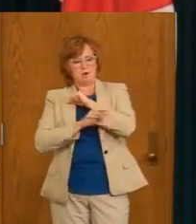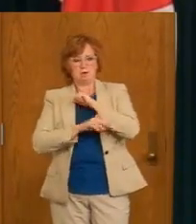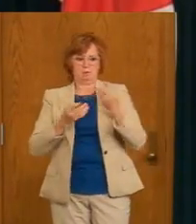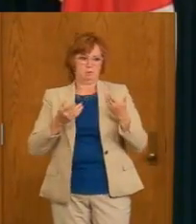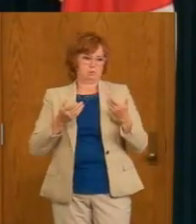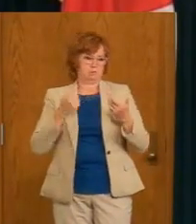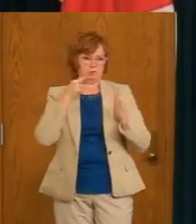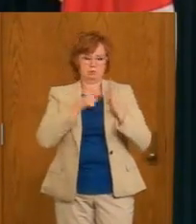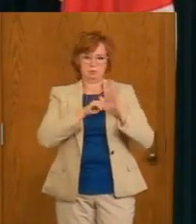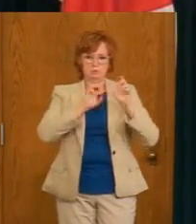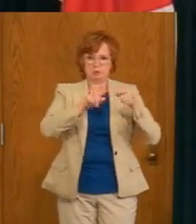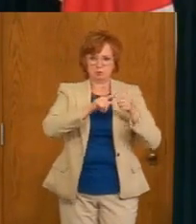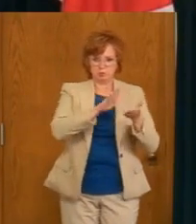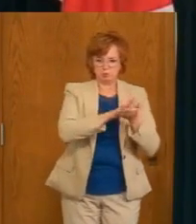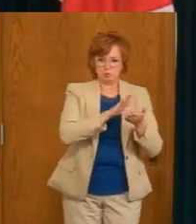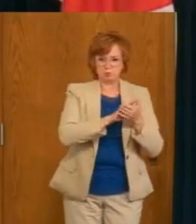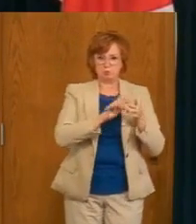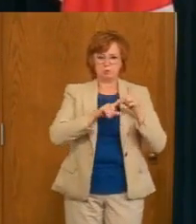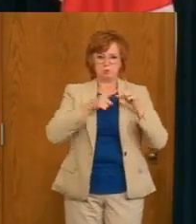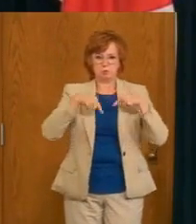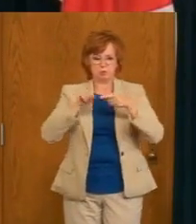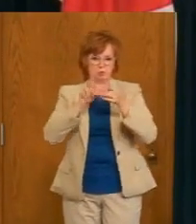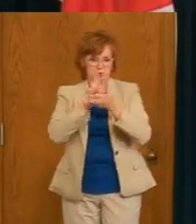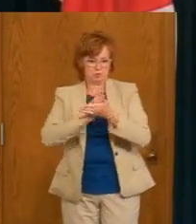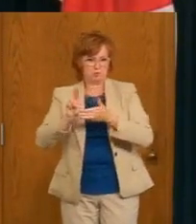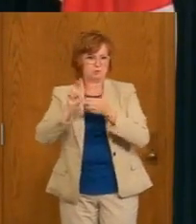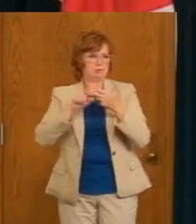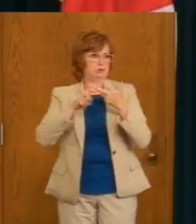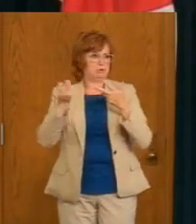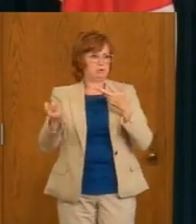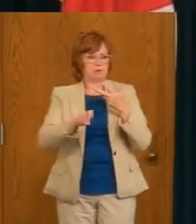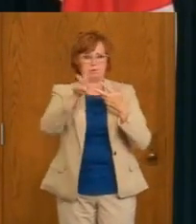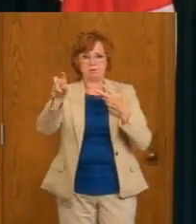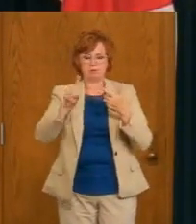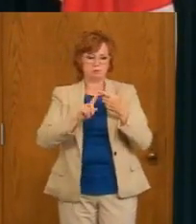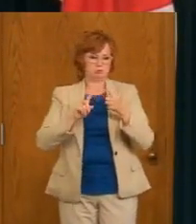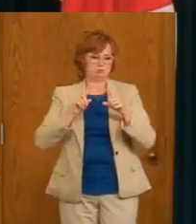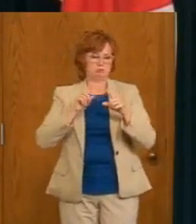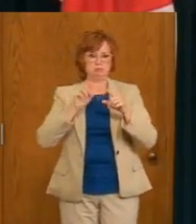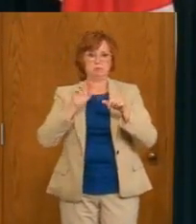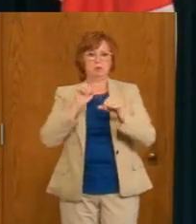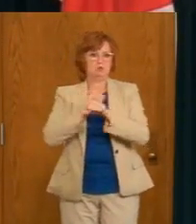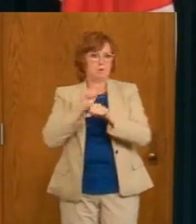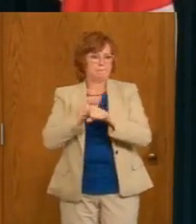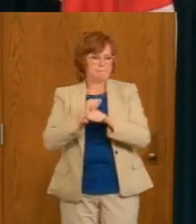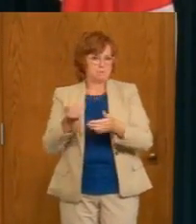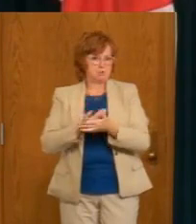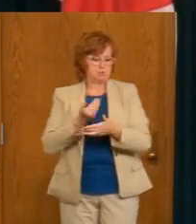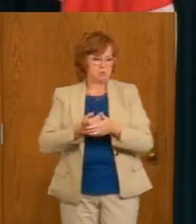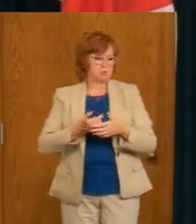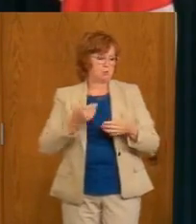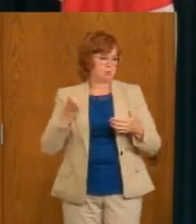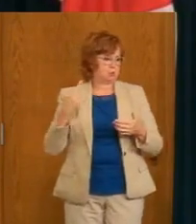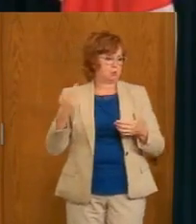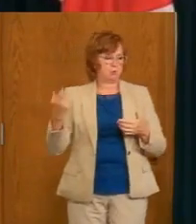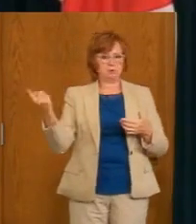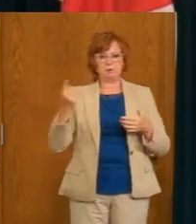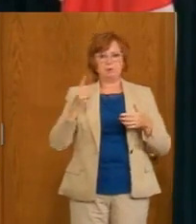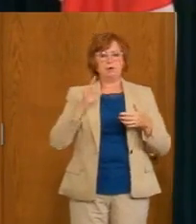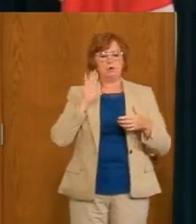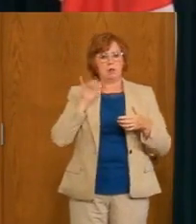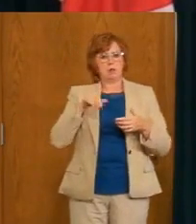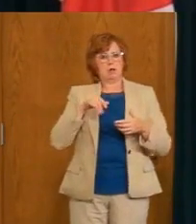doses well before the end of July. Hopefully everyone who's had a first dose now will complete the second doses. But,